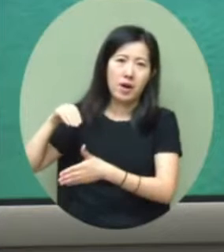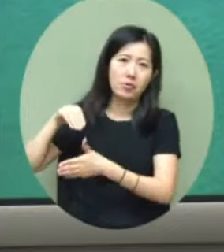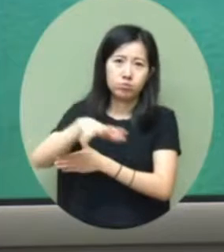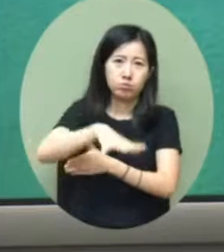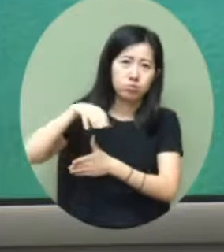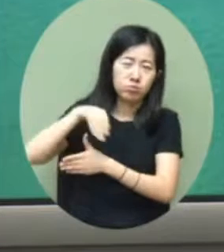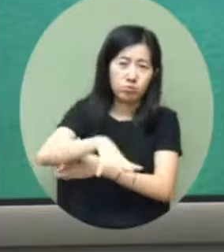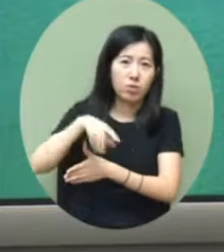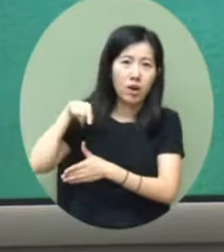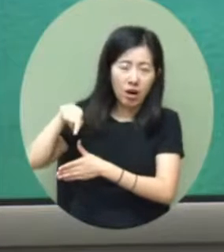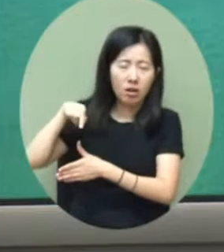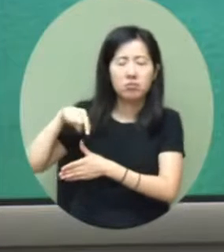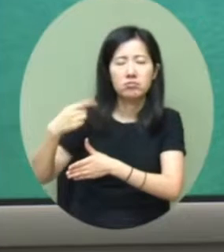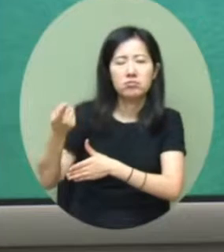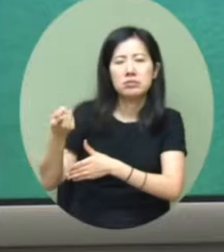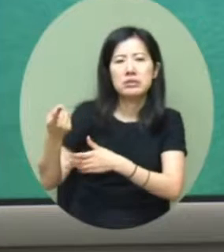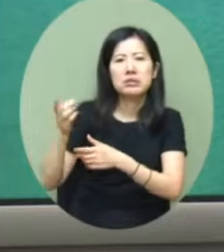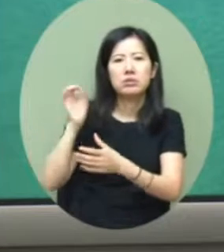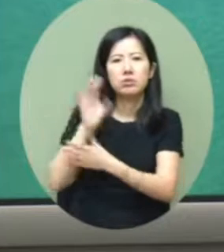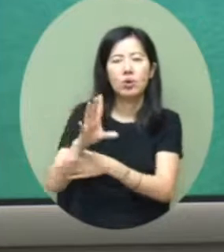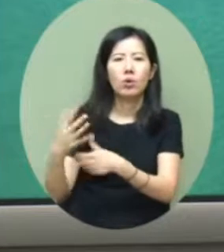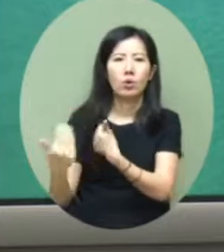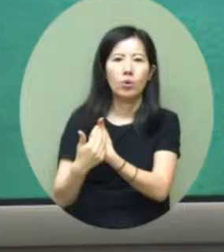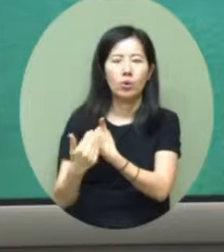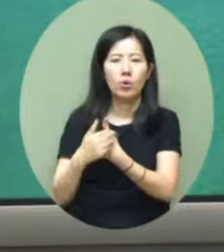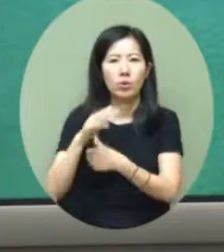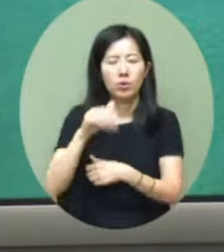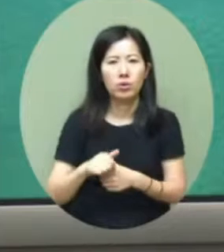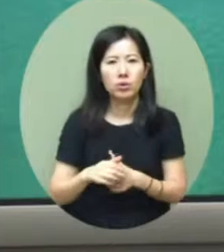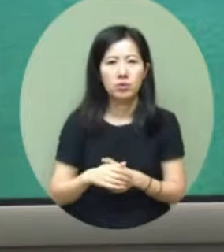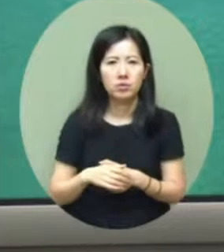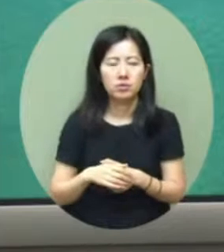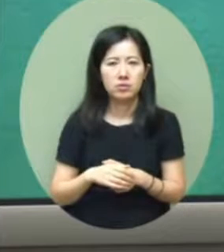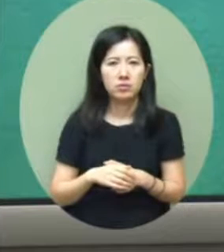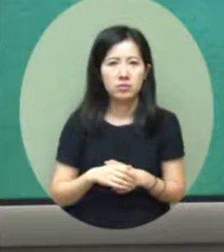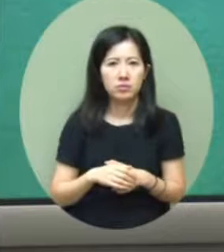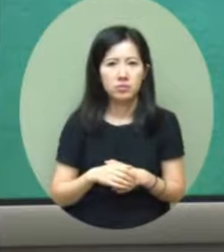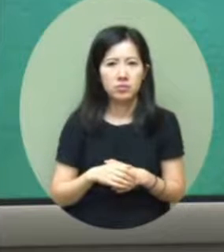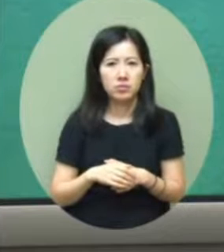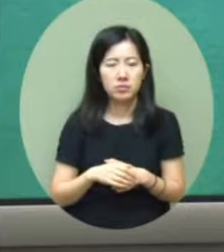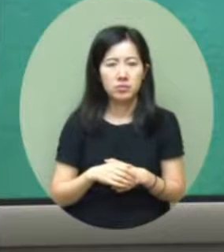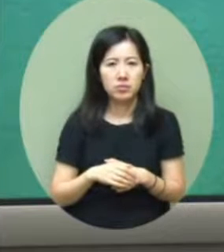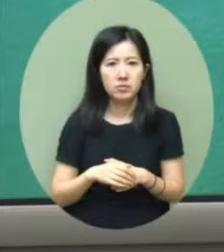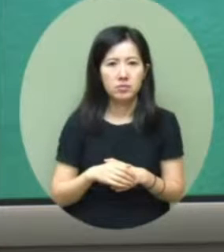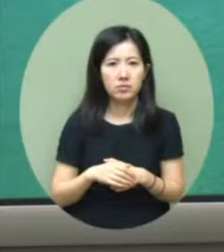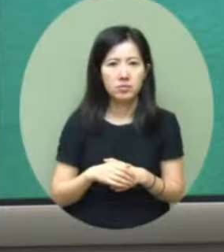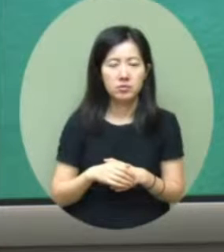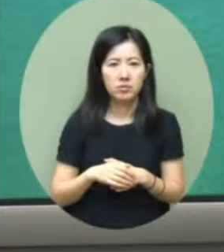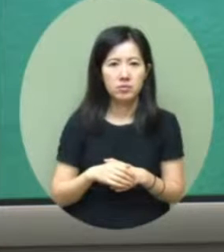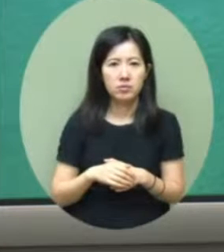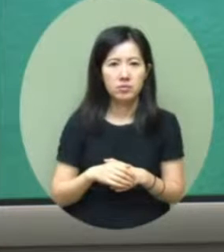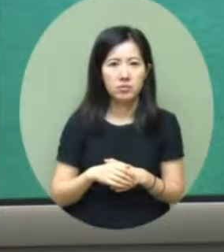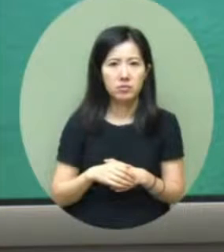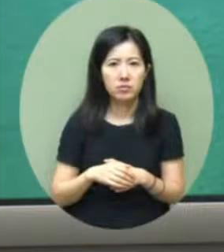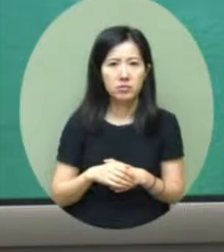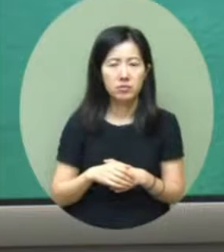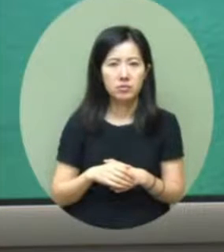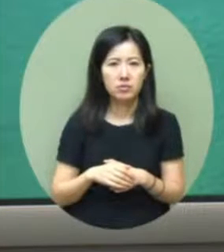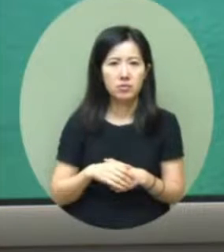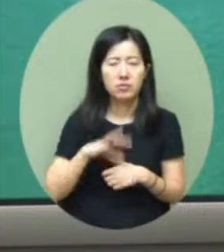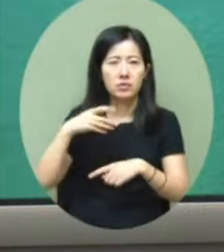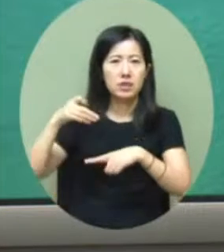reservoirs in Shenzhen or nearby cities will not be in any